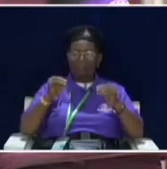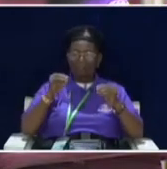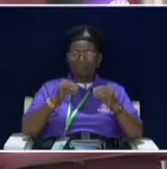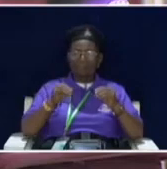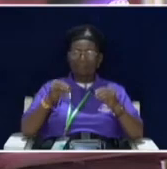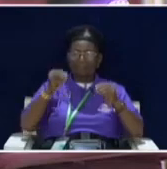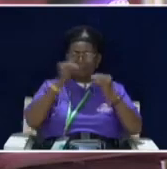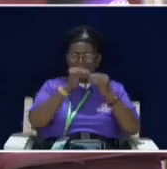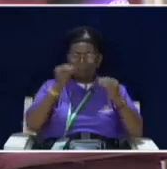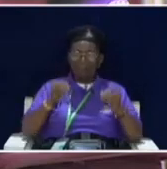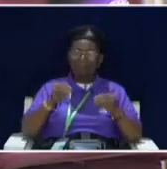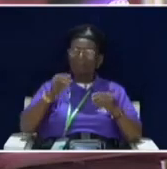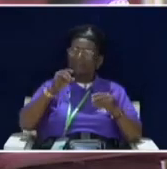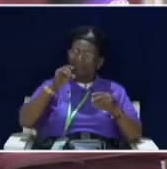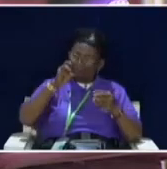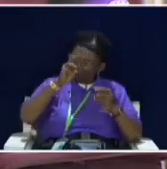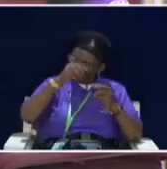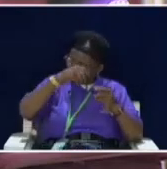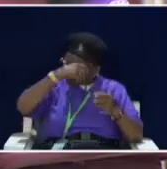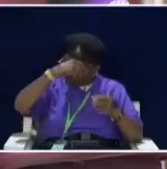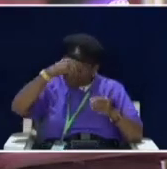sweating.